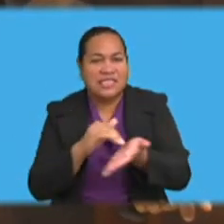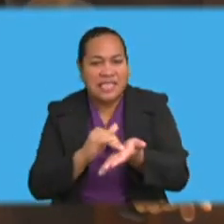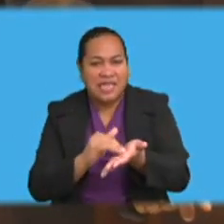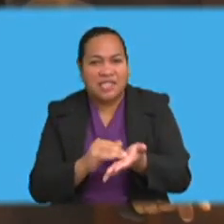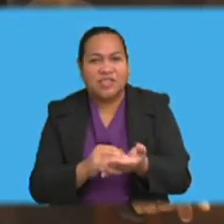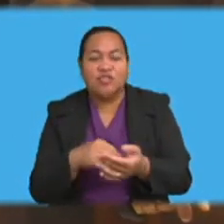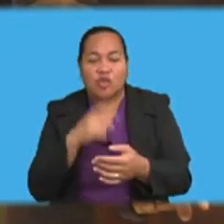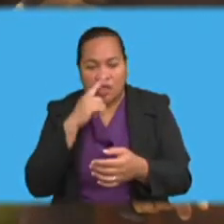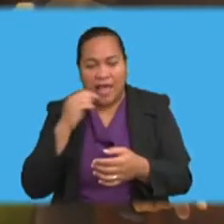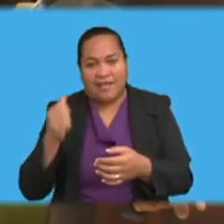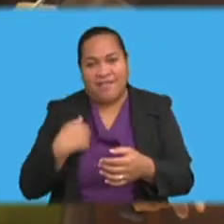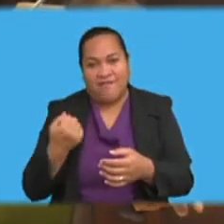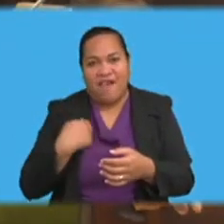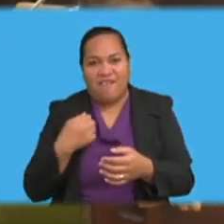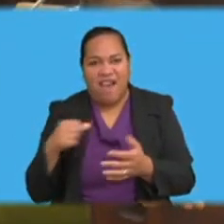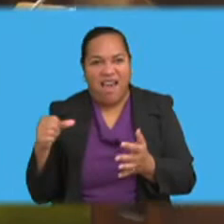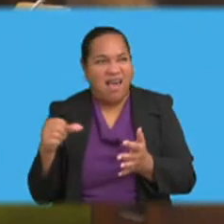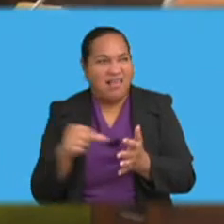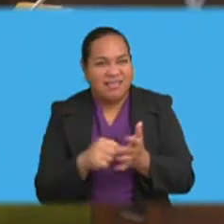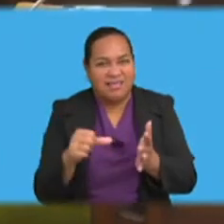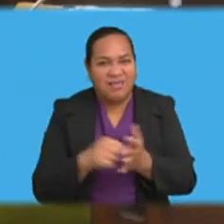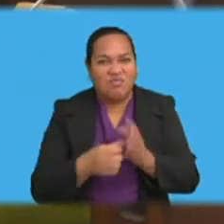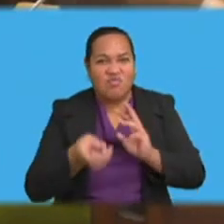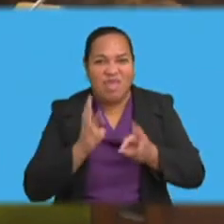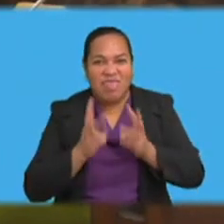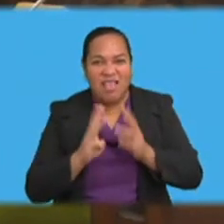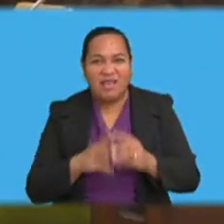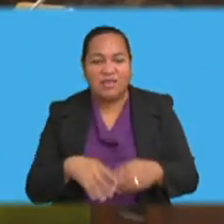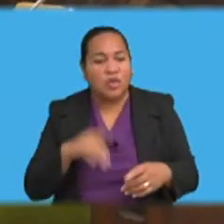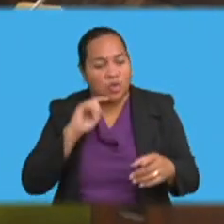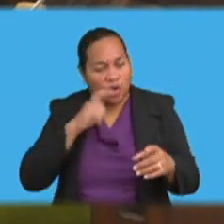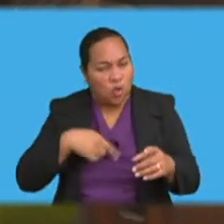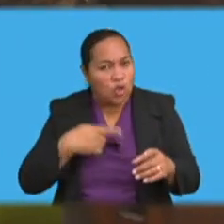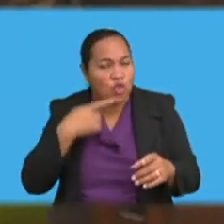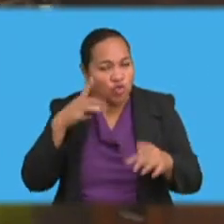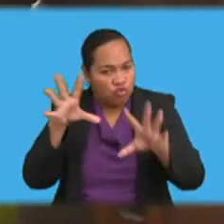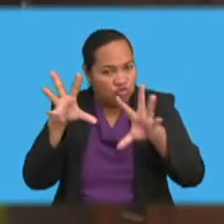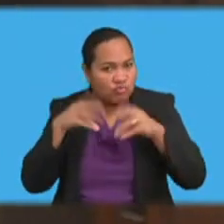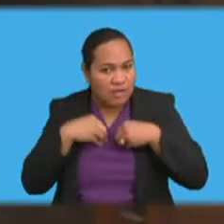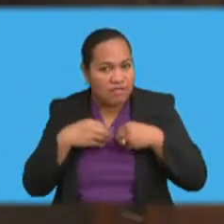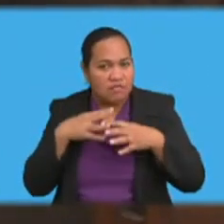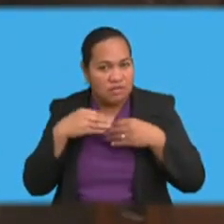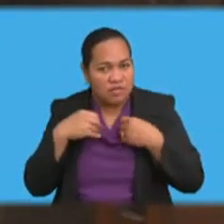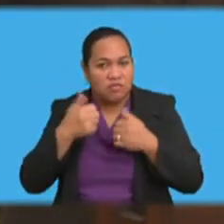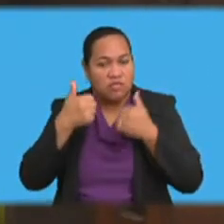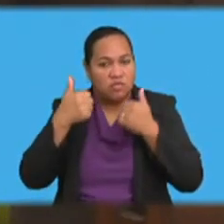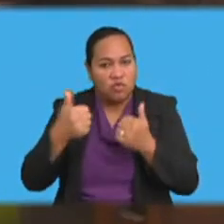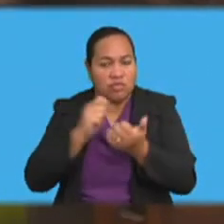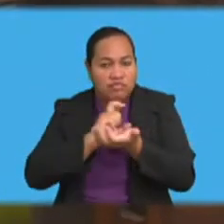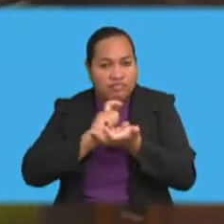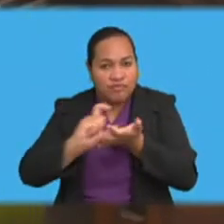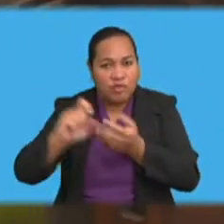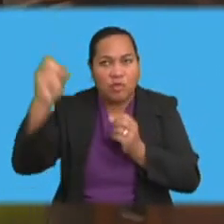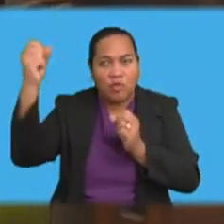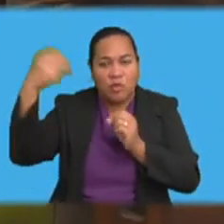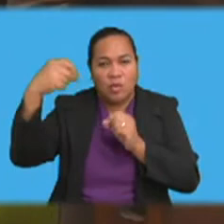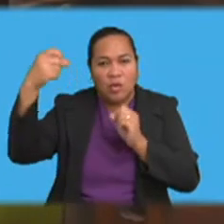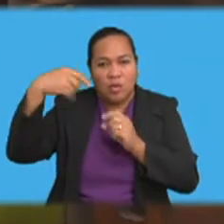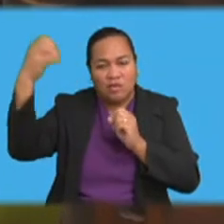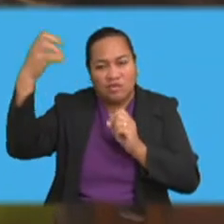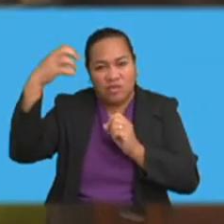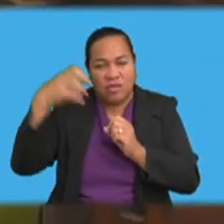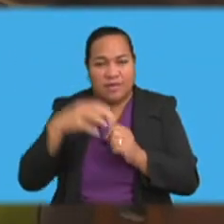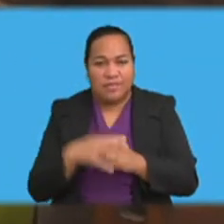of surviving harsh weather conditions. We continue to receive receptions. Through using renewable energy on site, Wailesi is targeting the